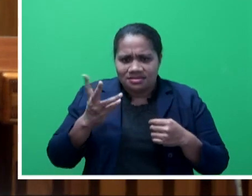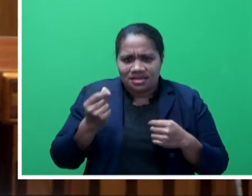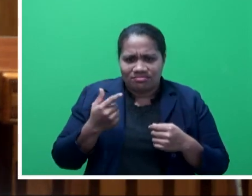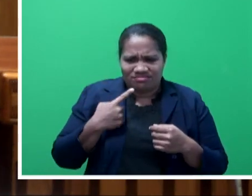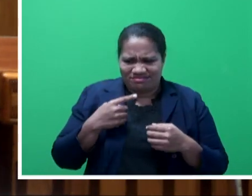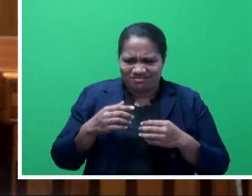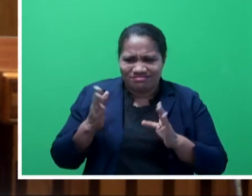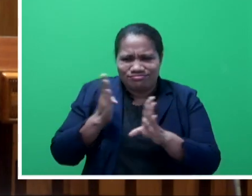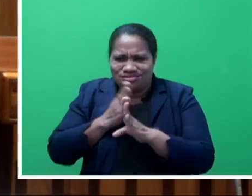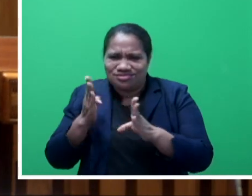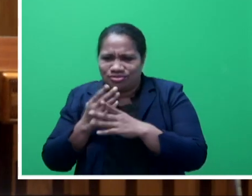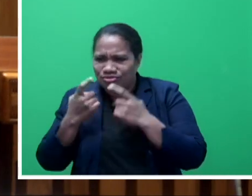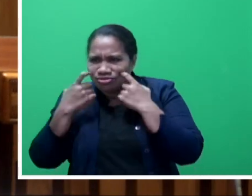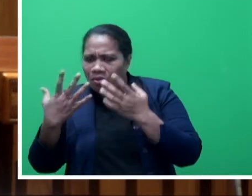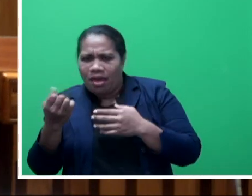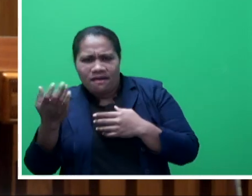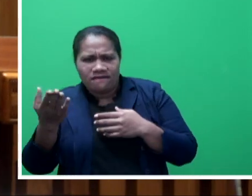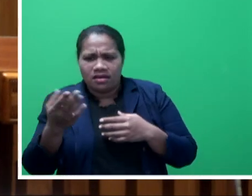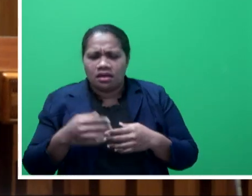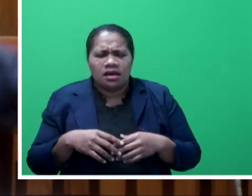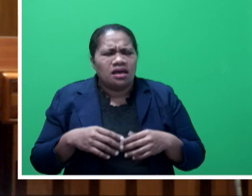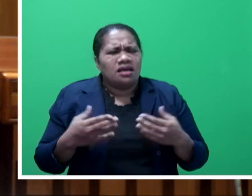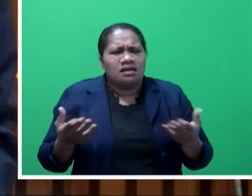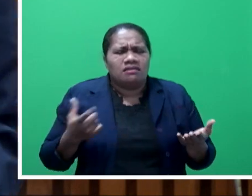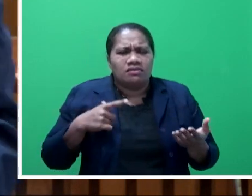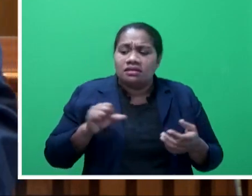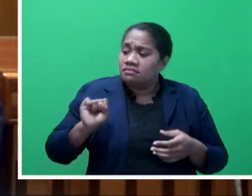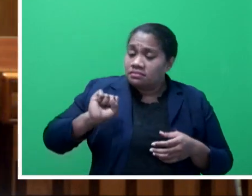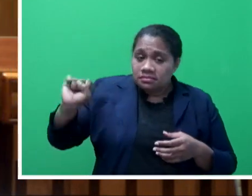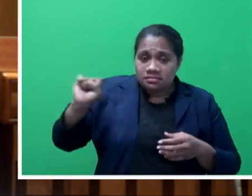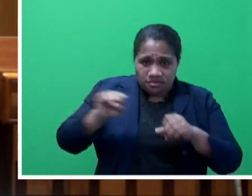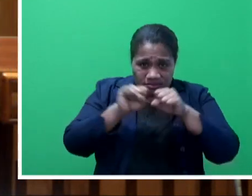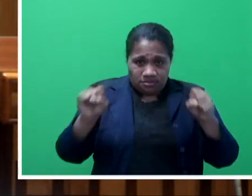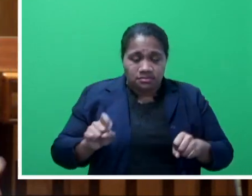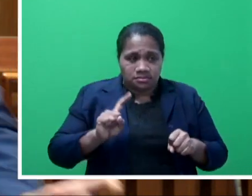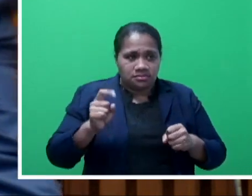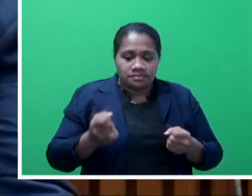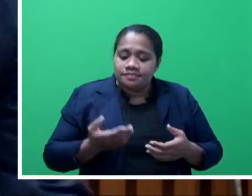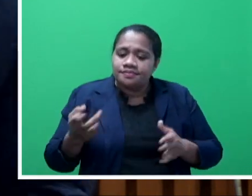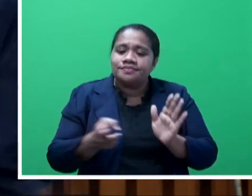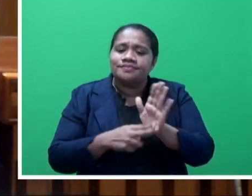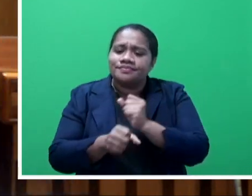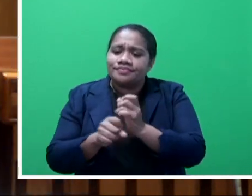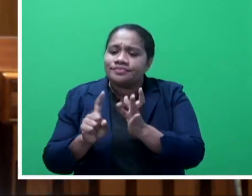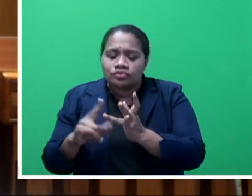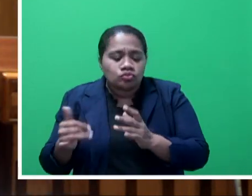be giving us direct budget support because their mode of assistance has always been to give to NGOs or for a particular